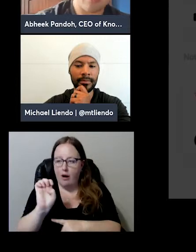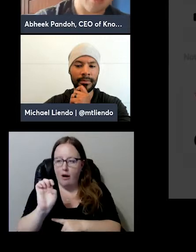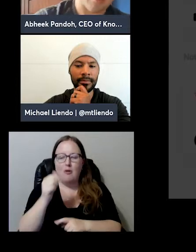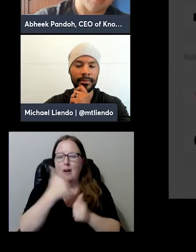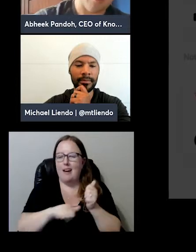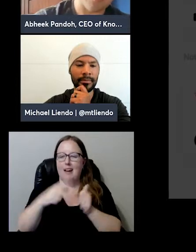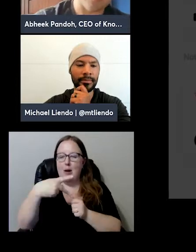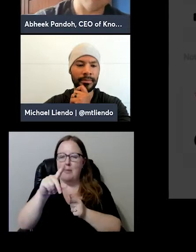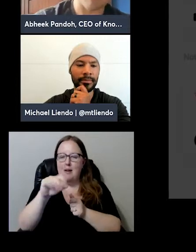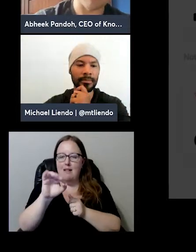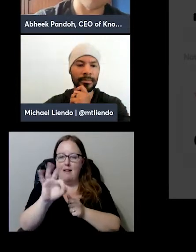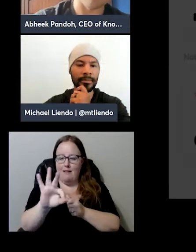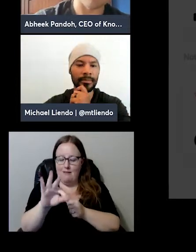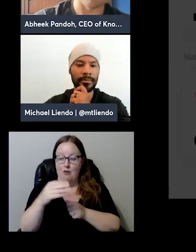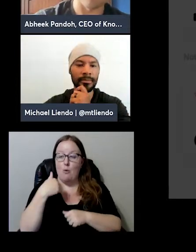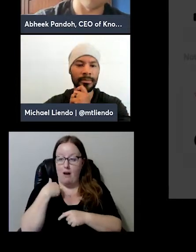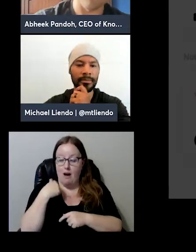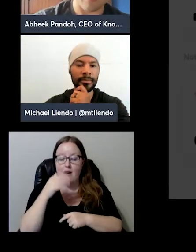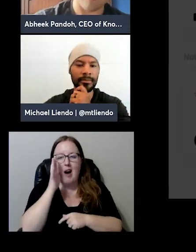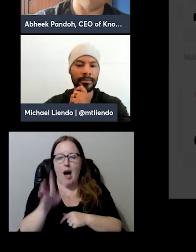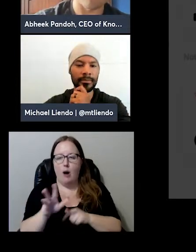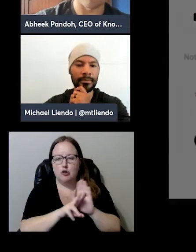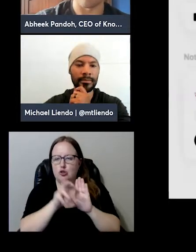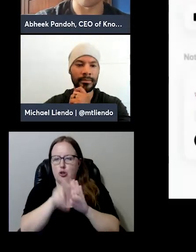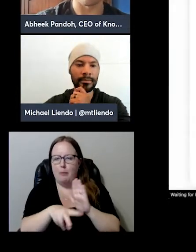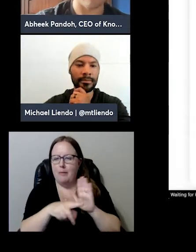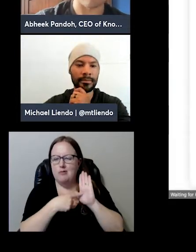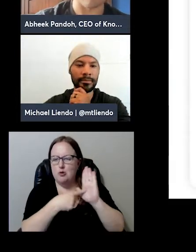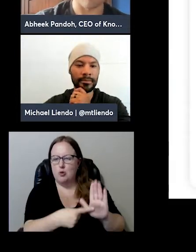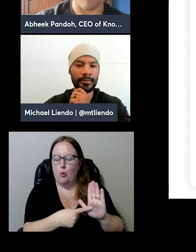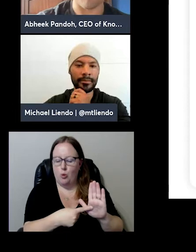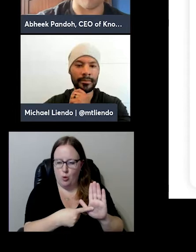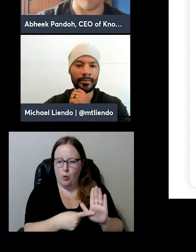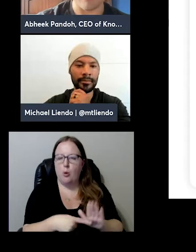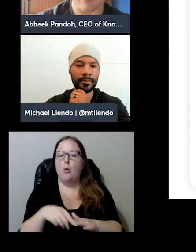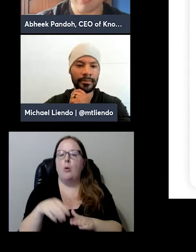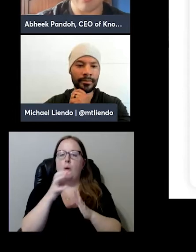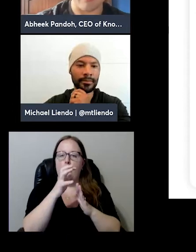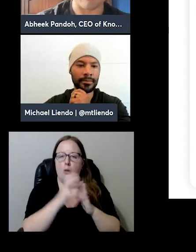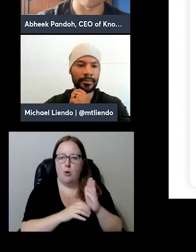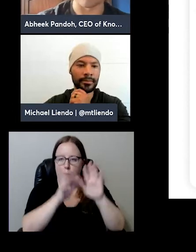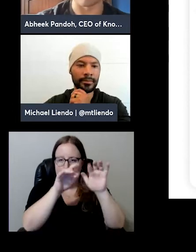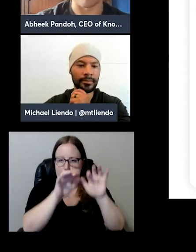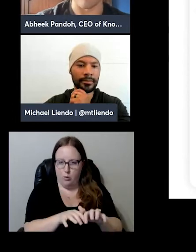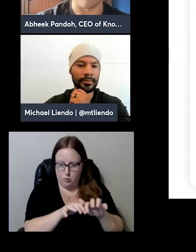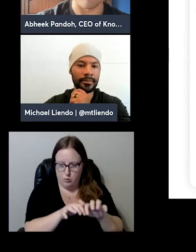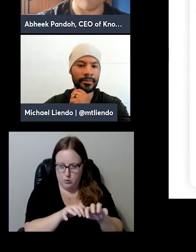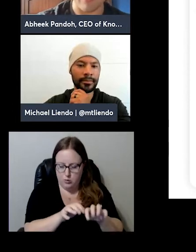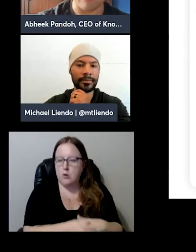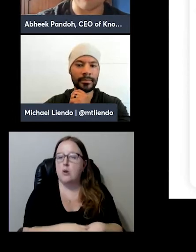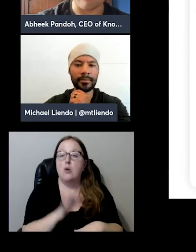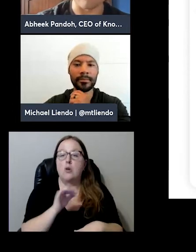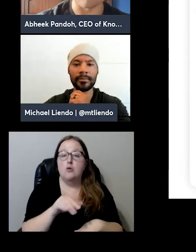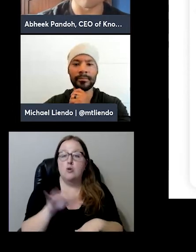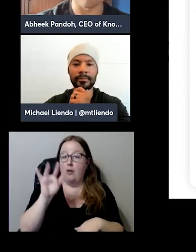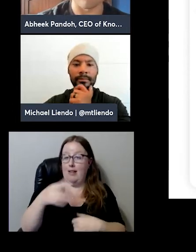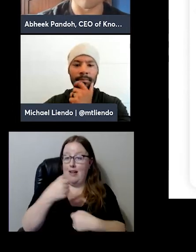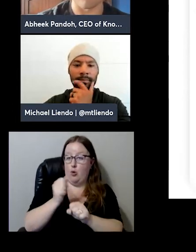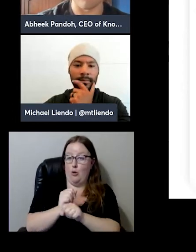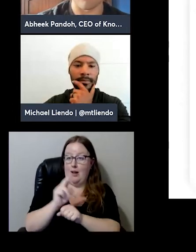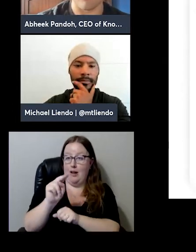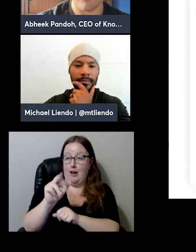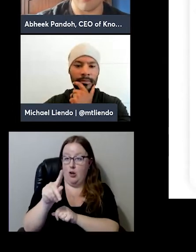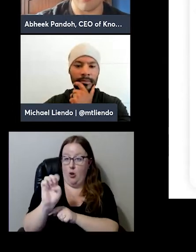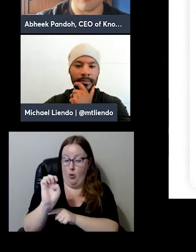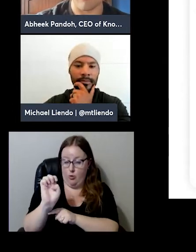have. I'll just jump in and show you how the note taking part works. So you click create a note, and this is sort